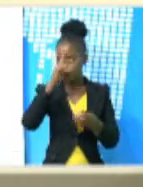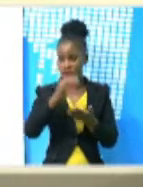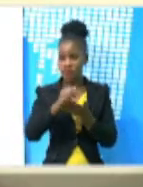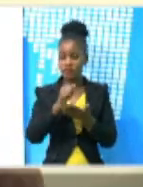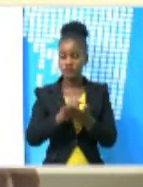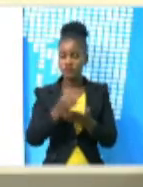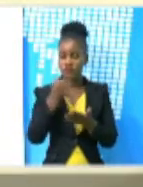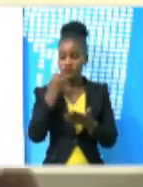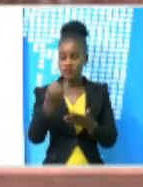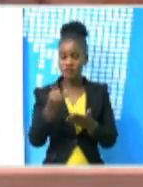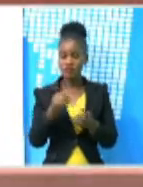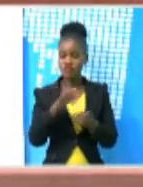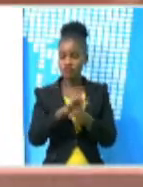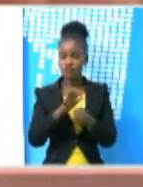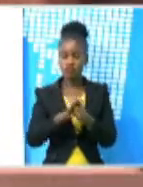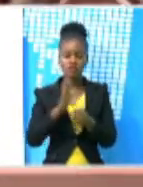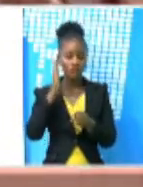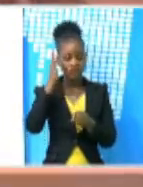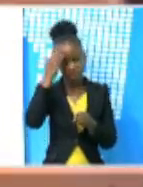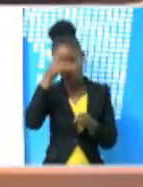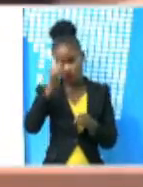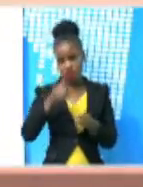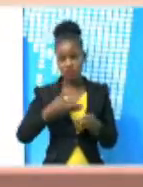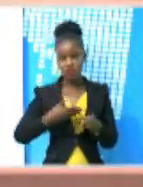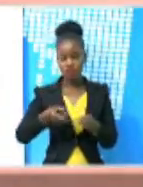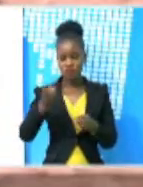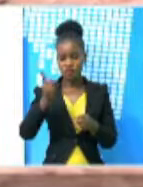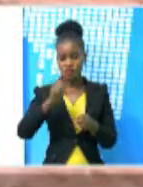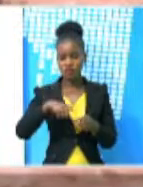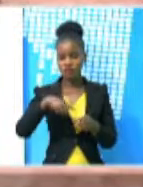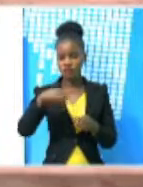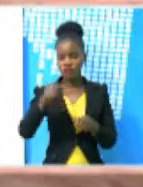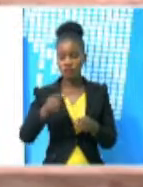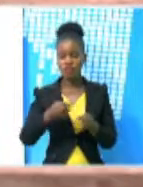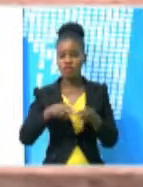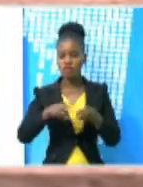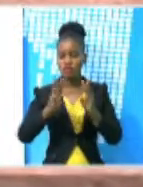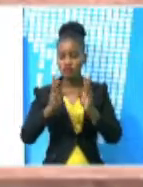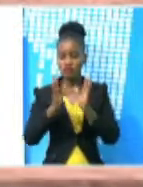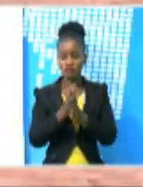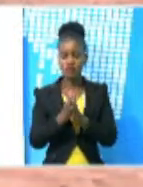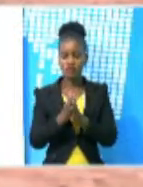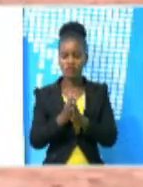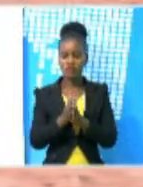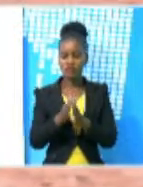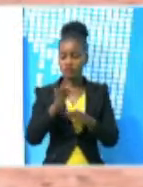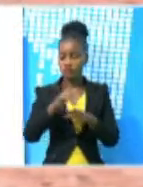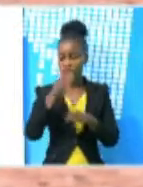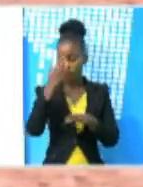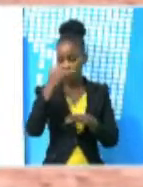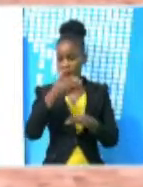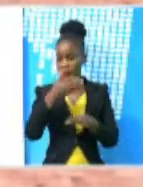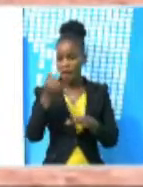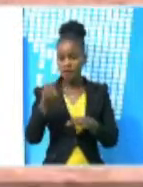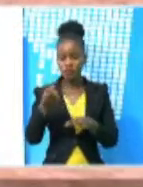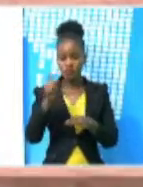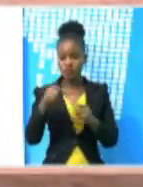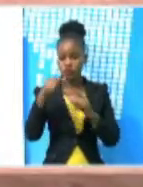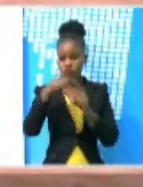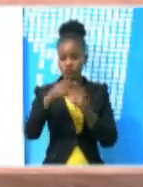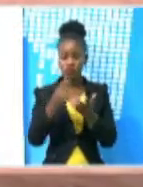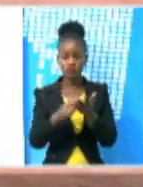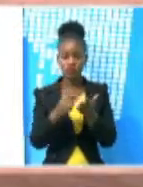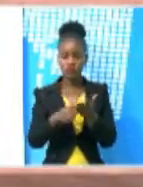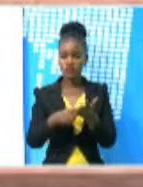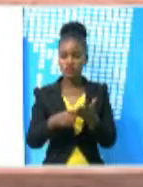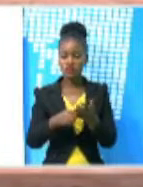Palimweso says most of the East African countries have operationalized the road fund, and that is why they have better roads compared to Ugandan